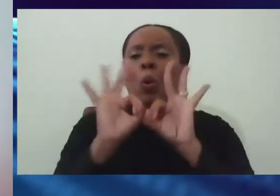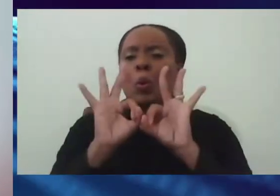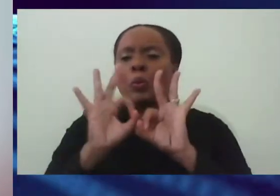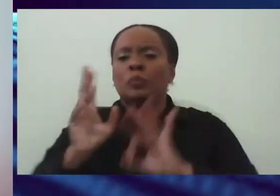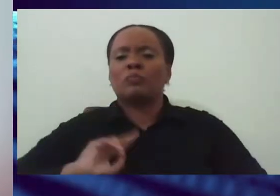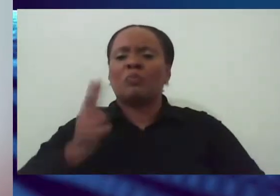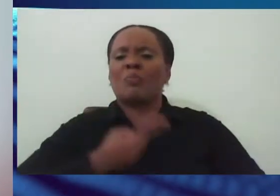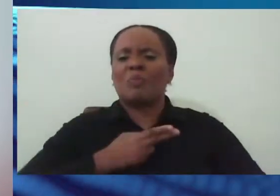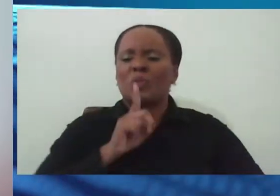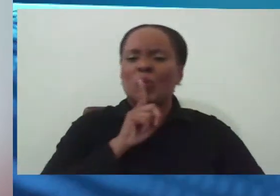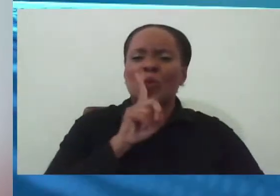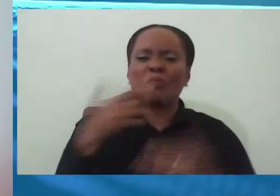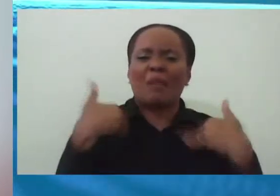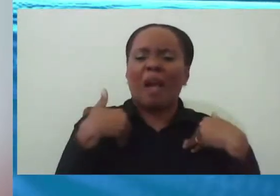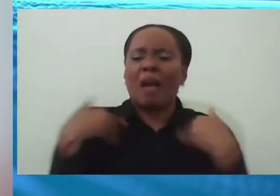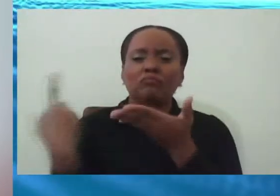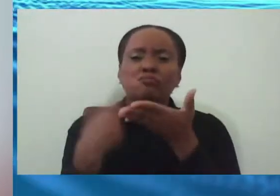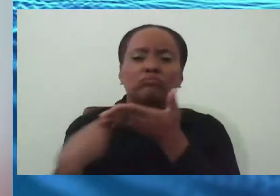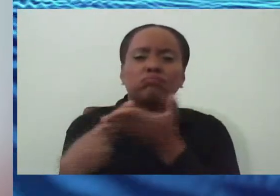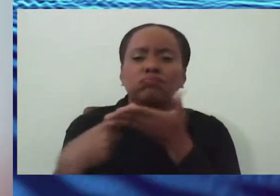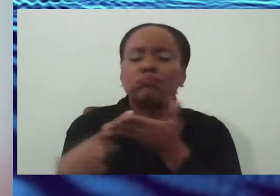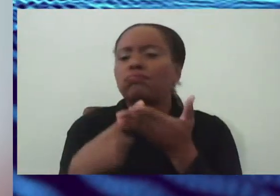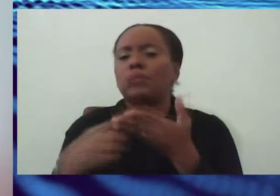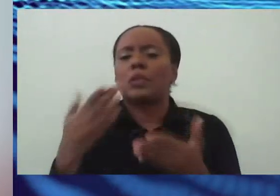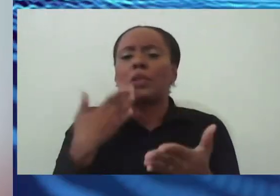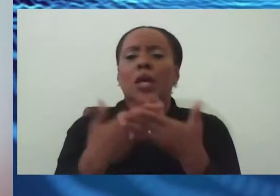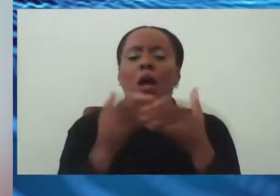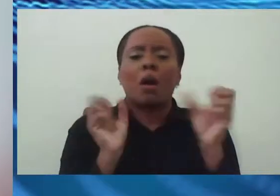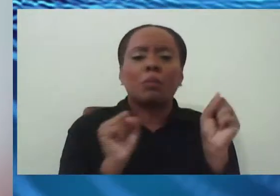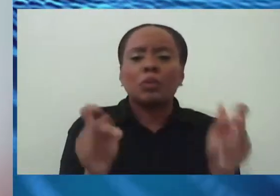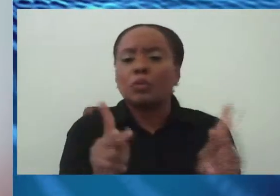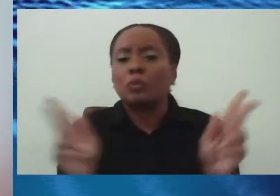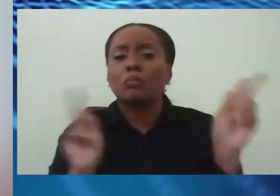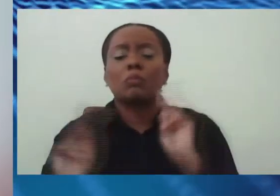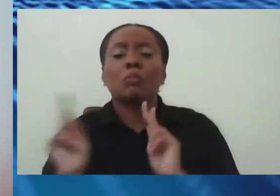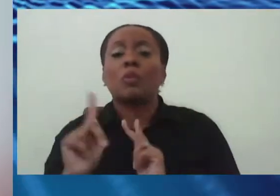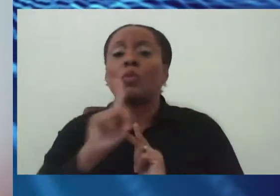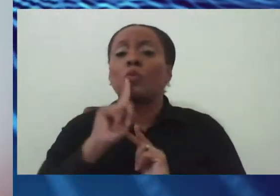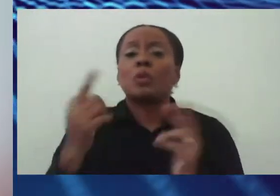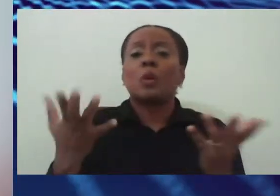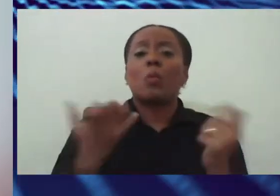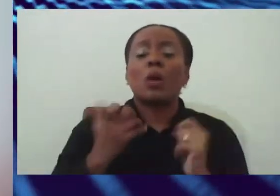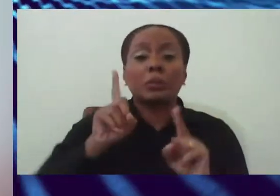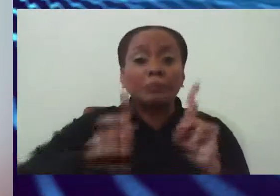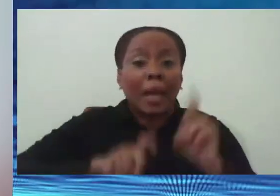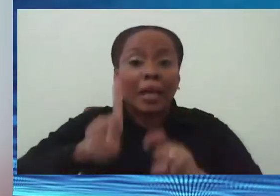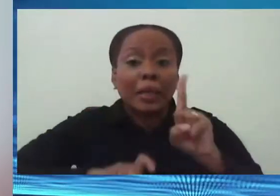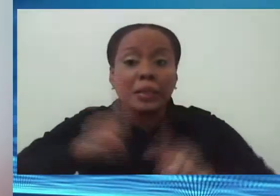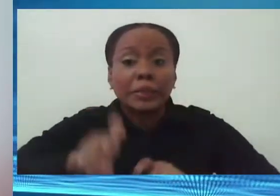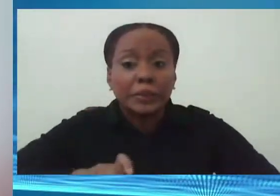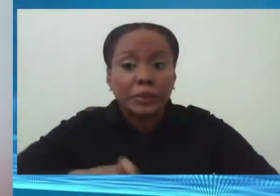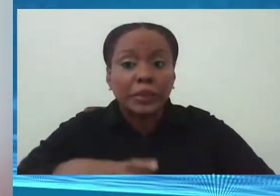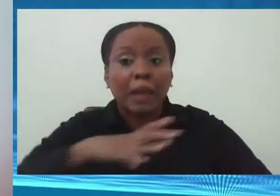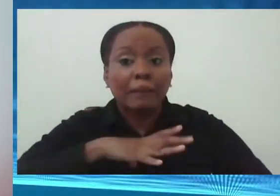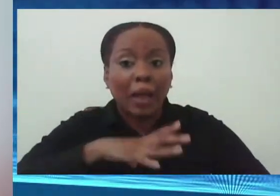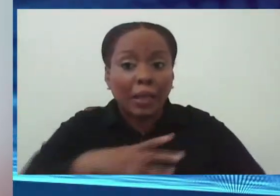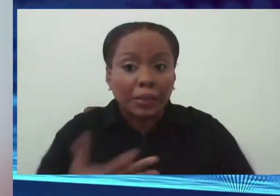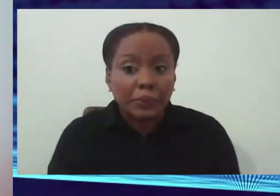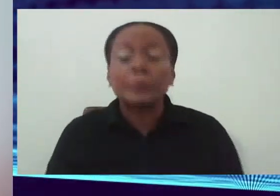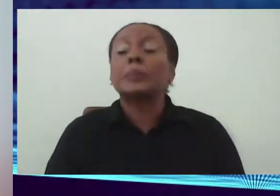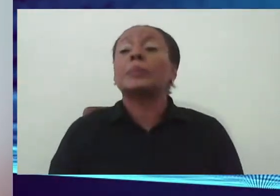have these kinds of opportunities for persons to ask questions and to